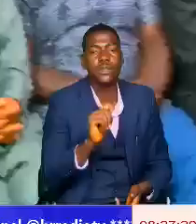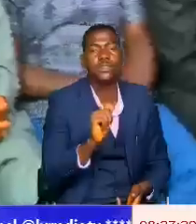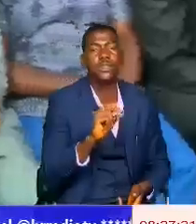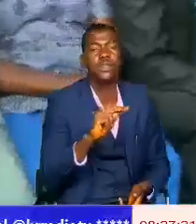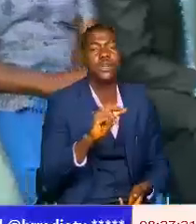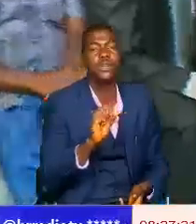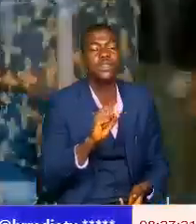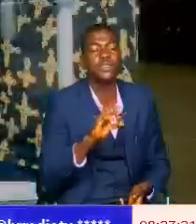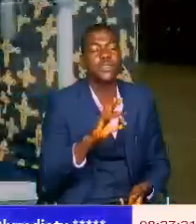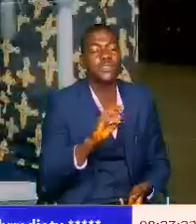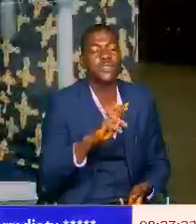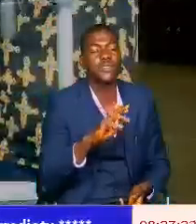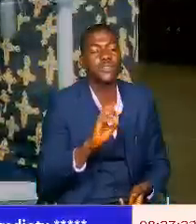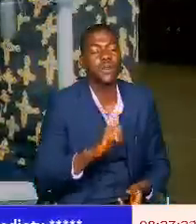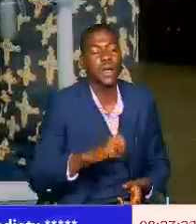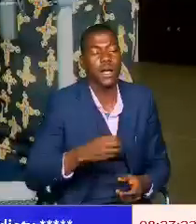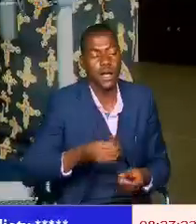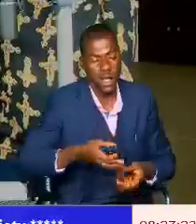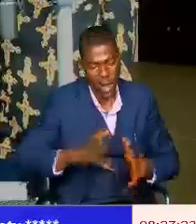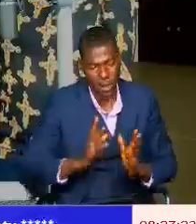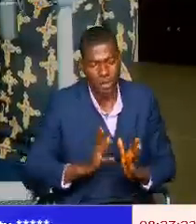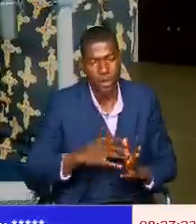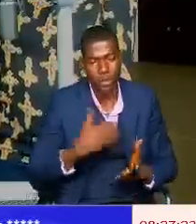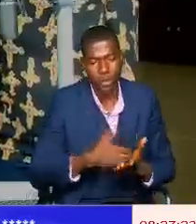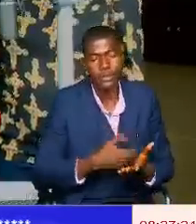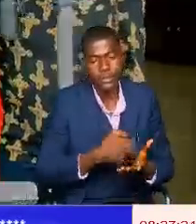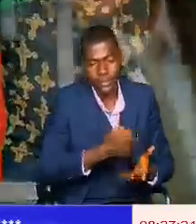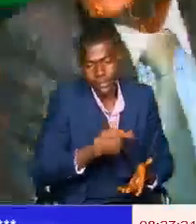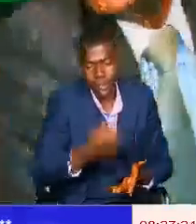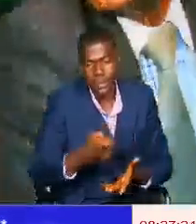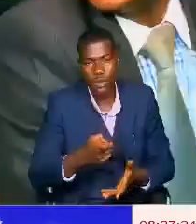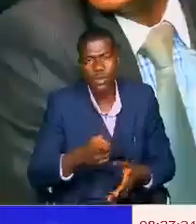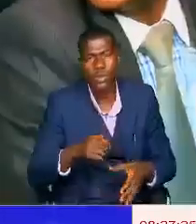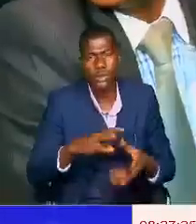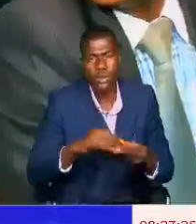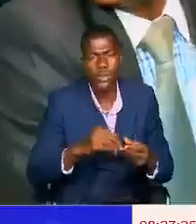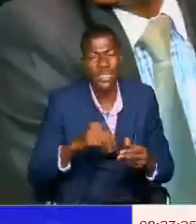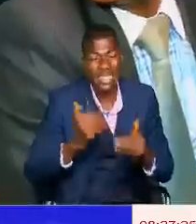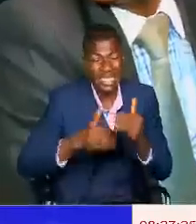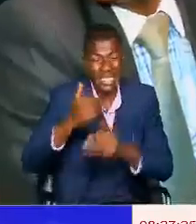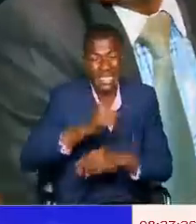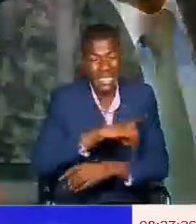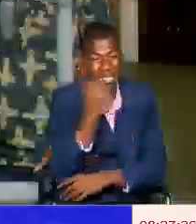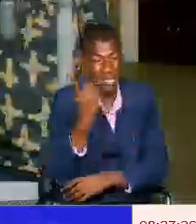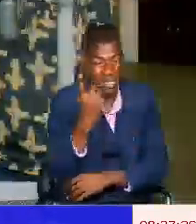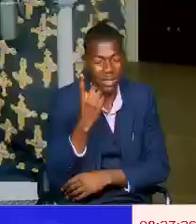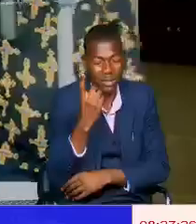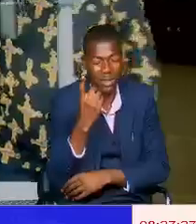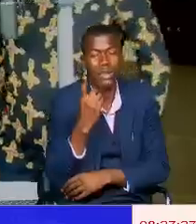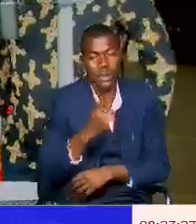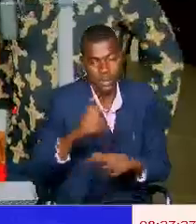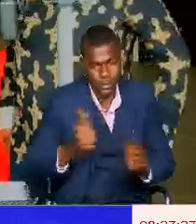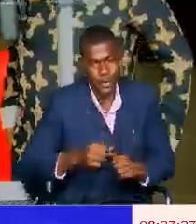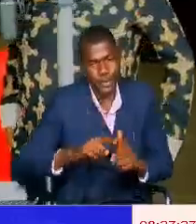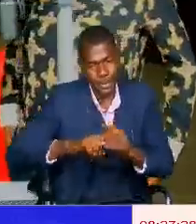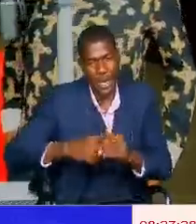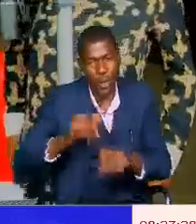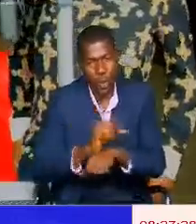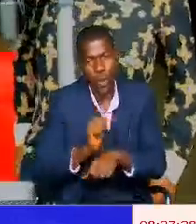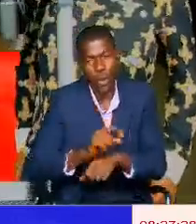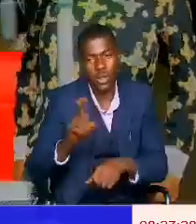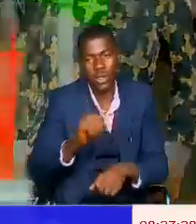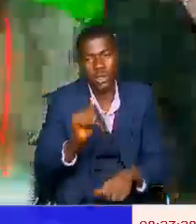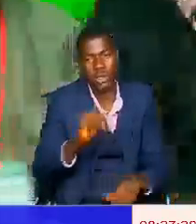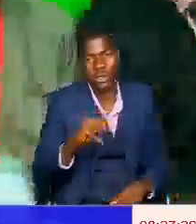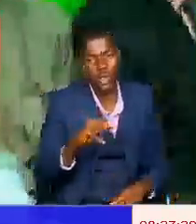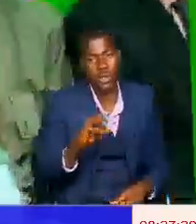everything. Make you resume the following day. As the head. Sebi, you be nodal officer. Are you they do